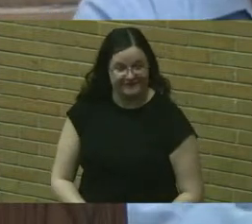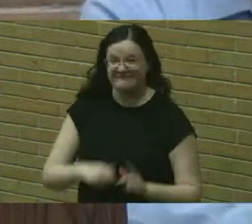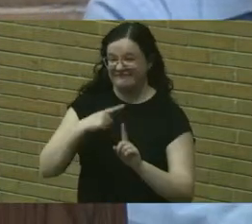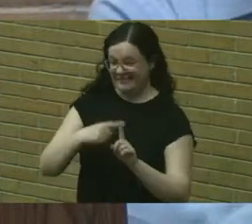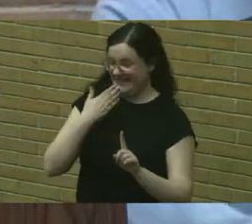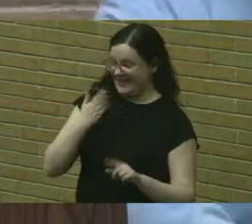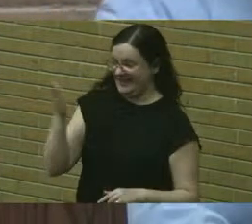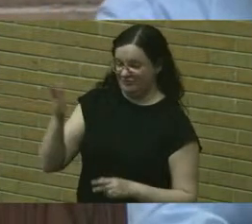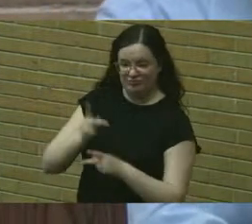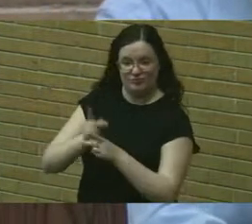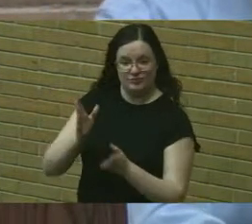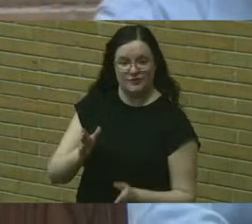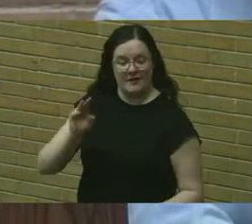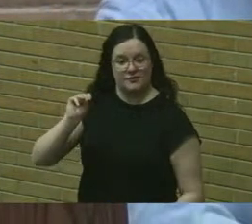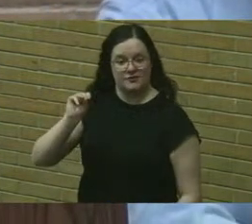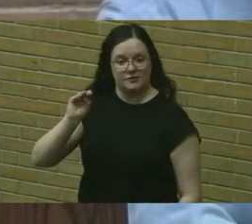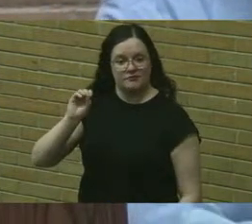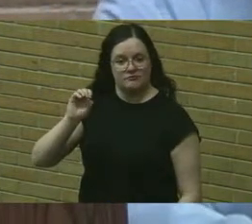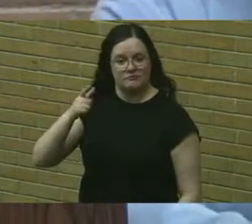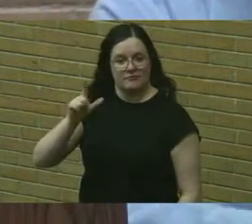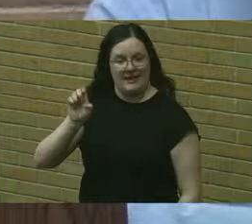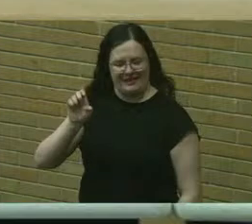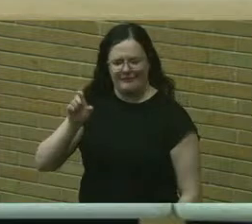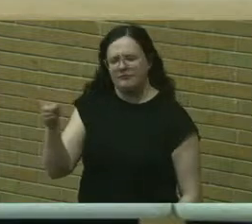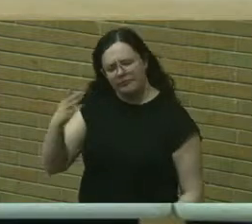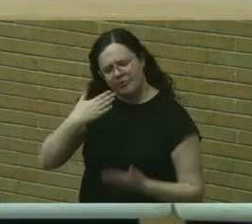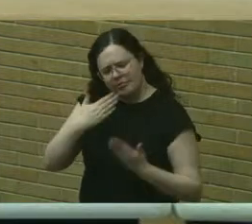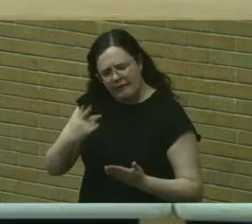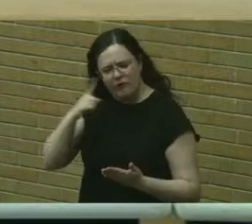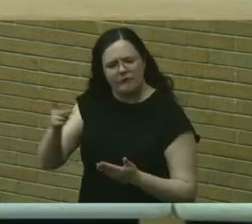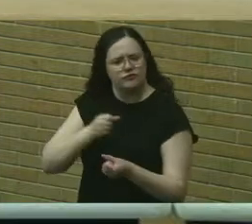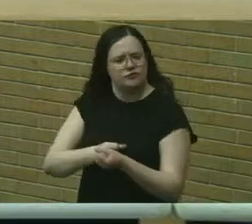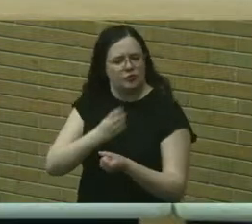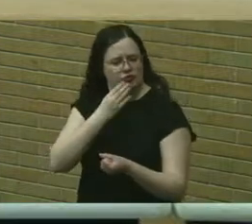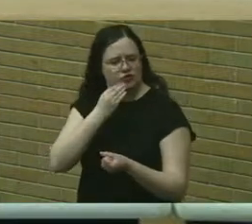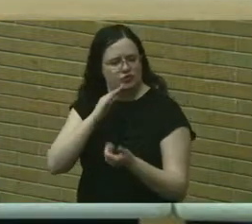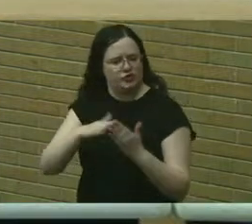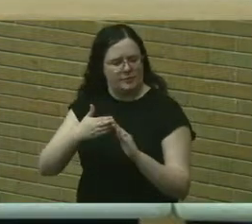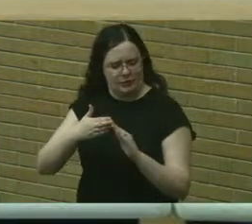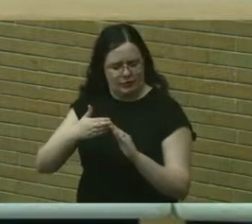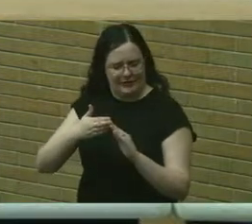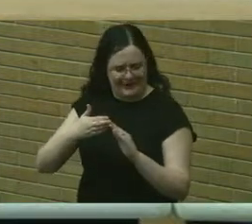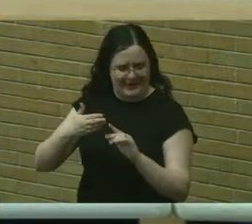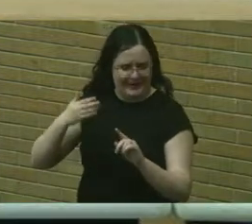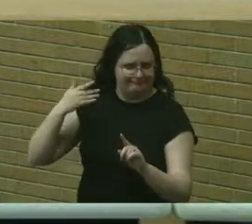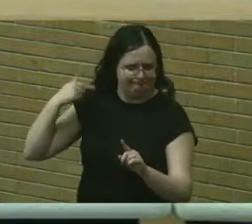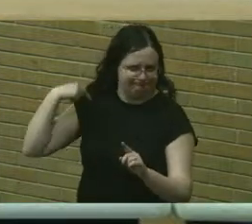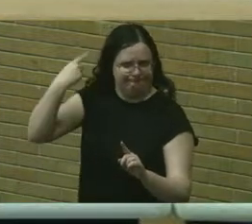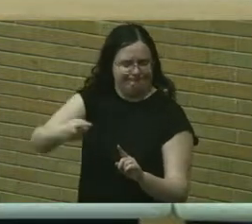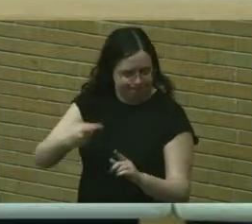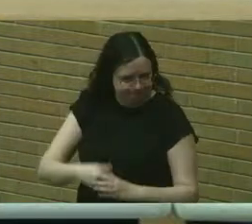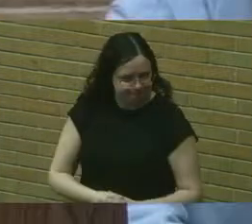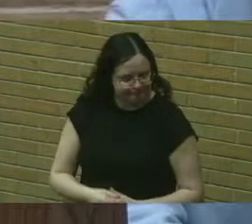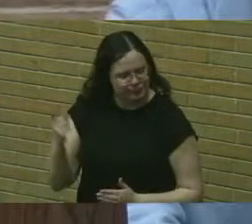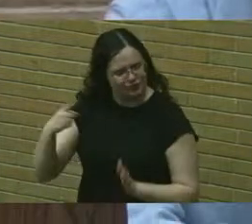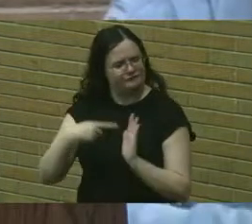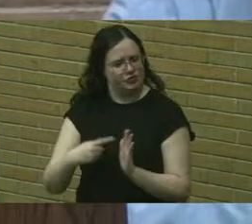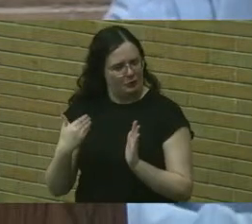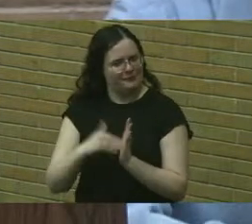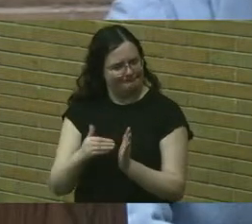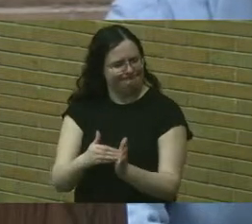Maley, for being extremely supportive of the Jewish community in the past, as you've proven time and time again. And